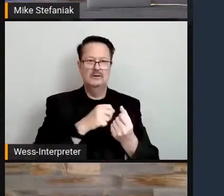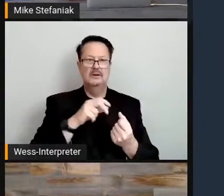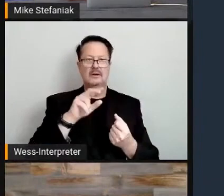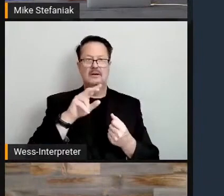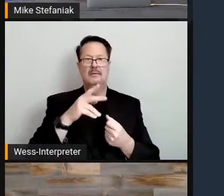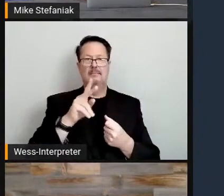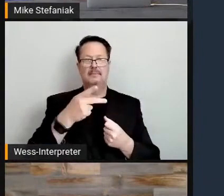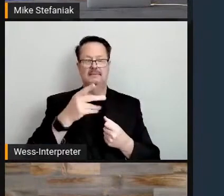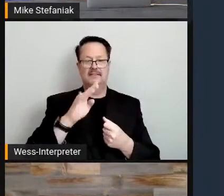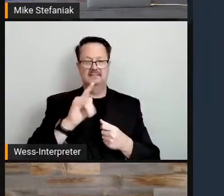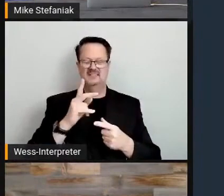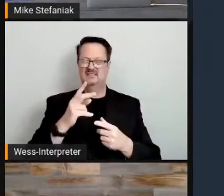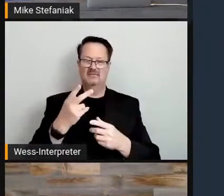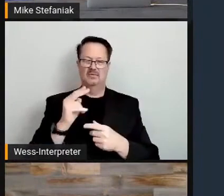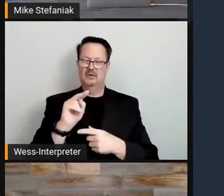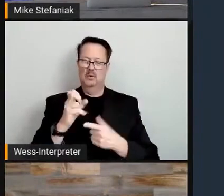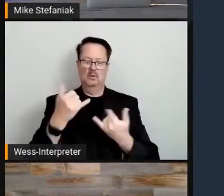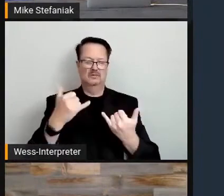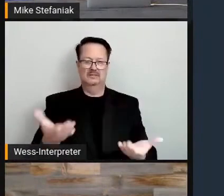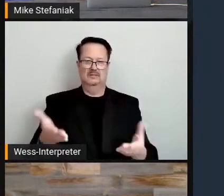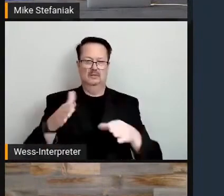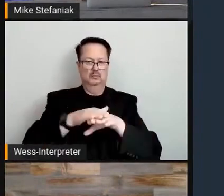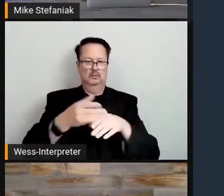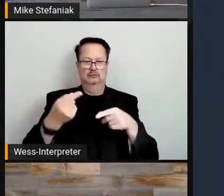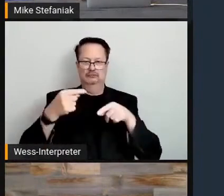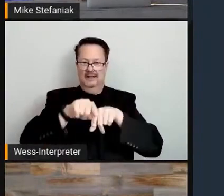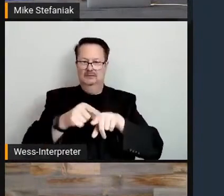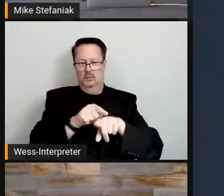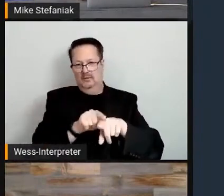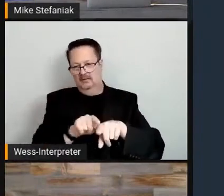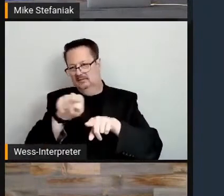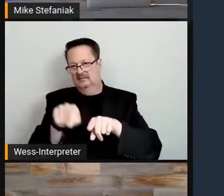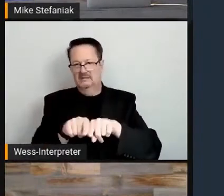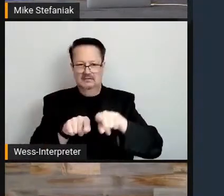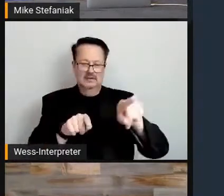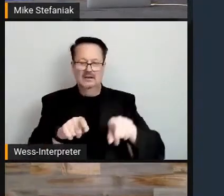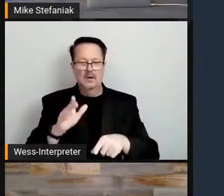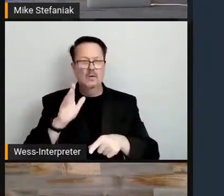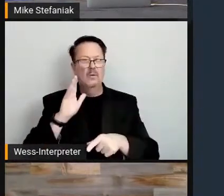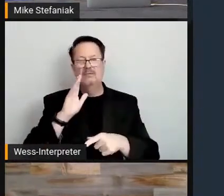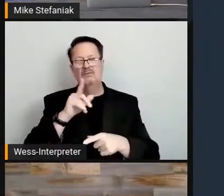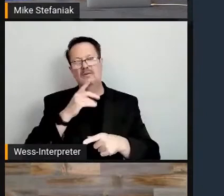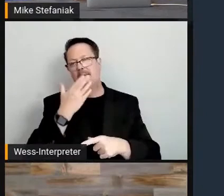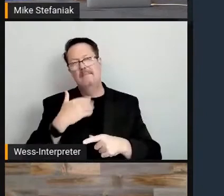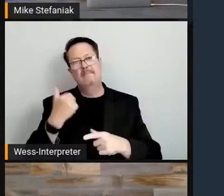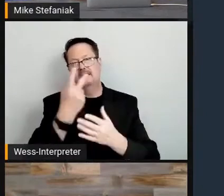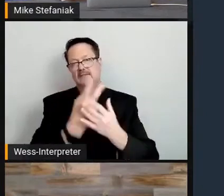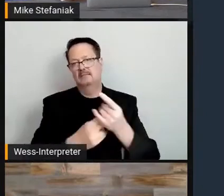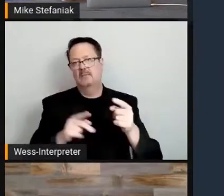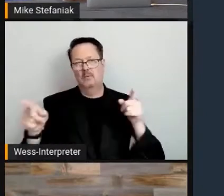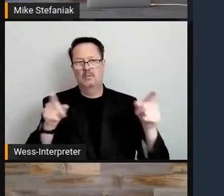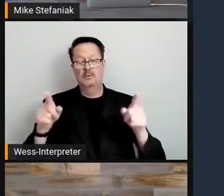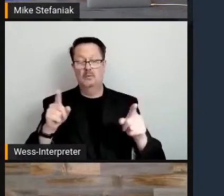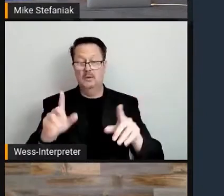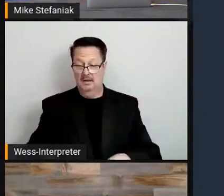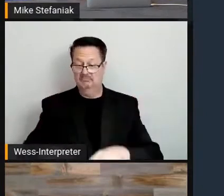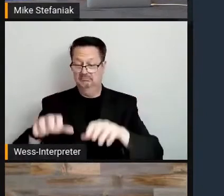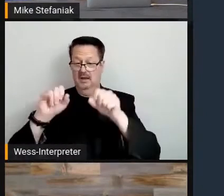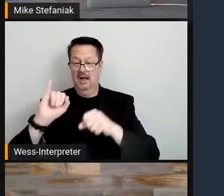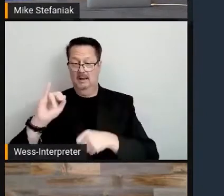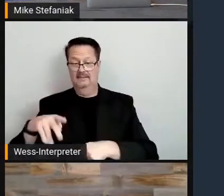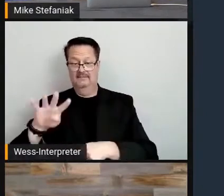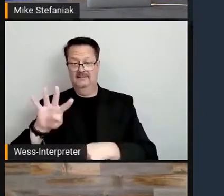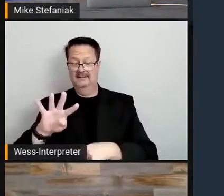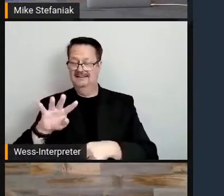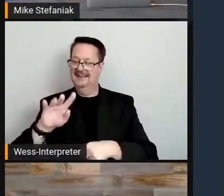dual stack, and the traffic will be routed through the node. So you really get the best of both worlds. You can adopt IPv6 and EKS without